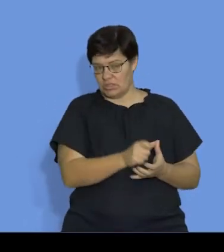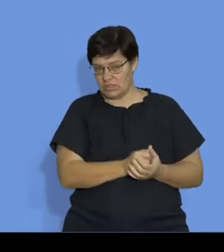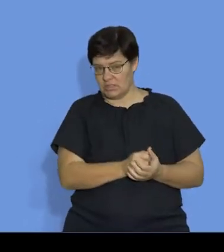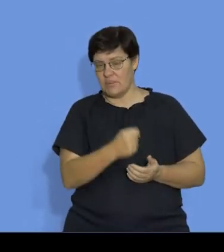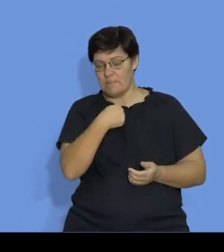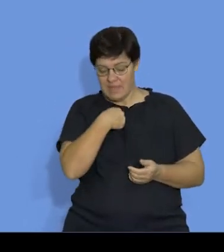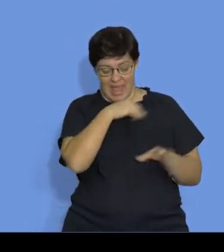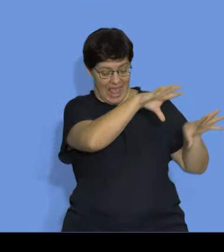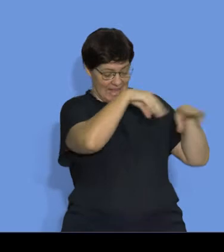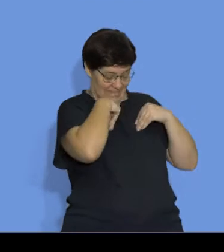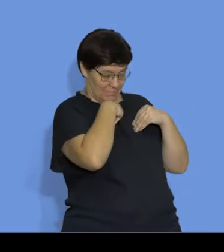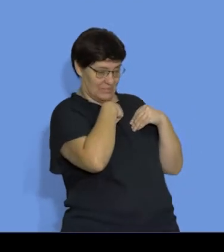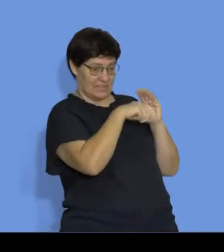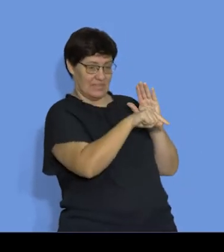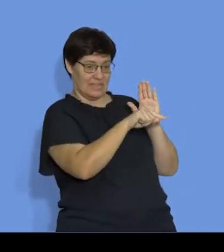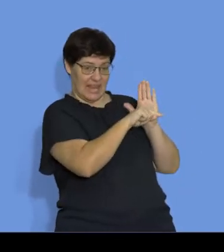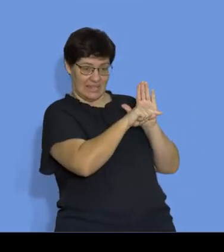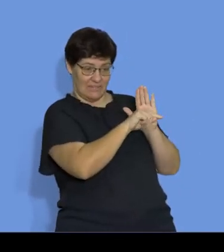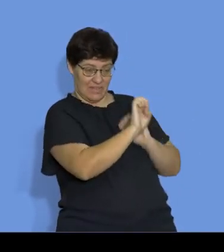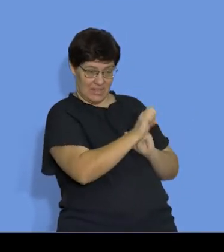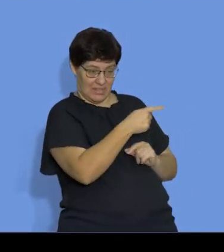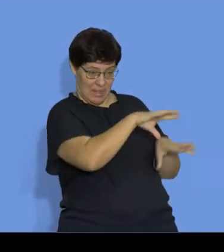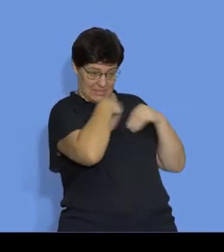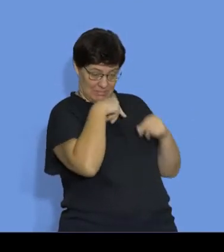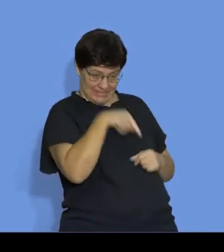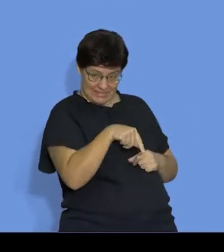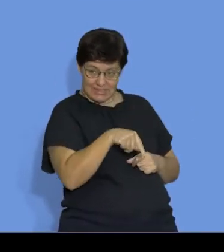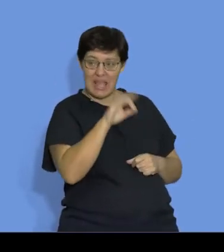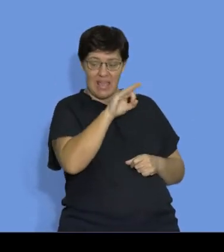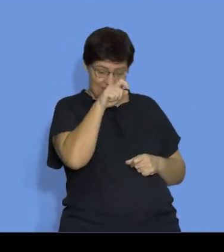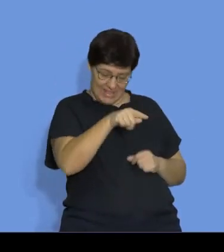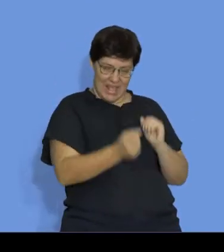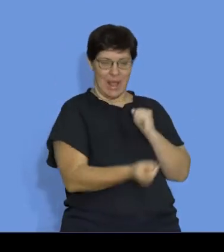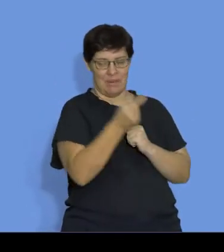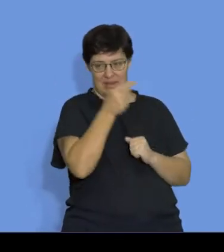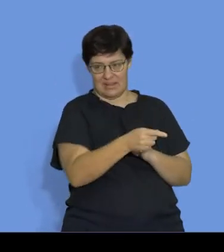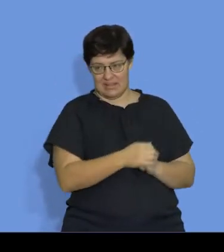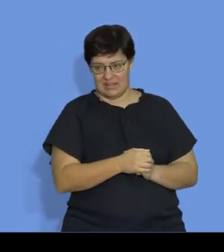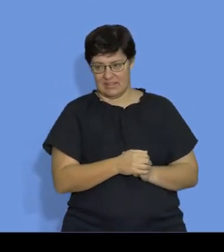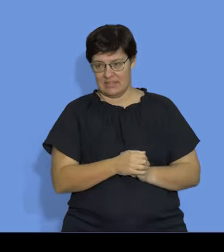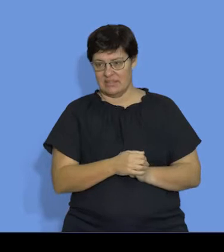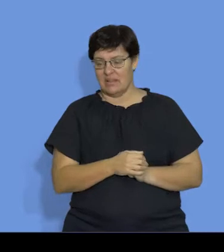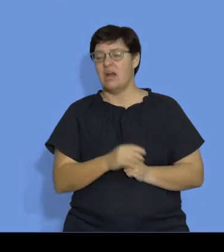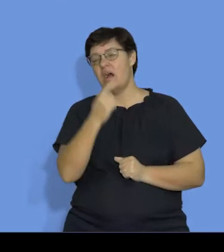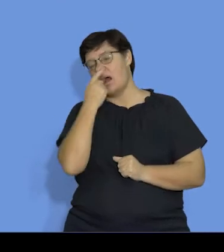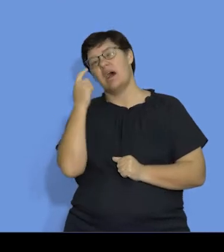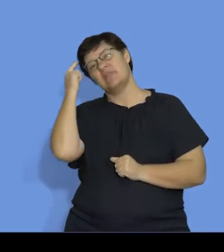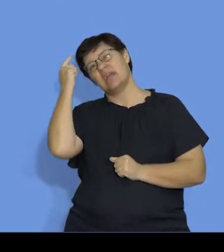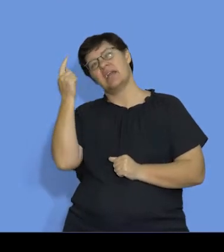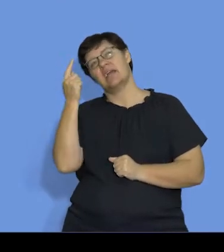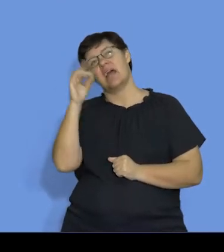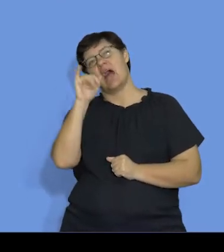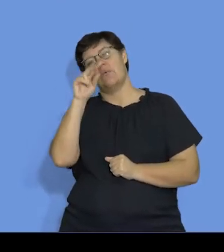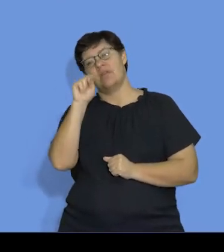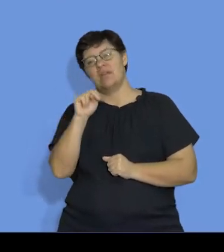accepts electrons, in this case, this is what is happening to ion 3. So in other words, we can think of ion 3 as